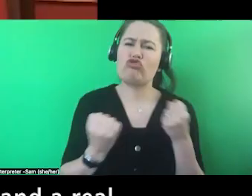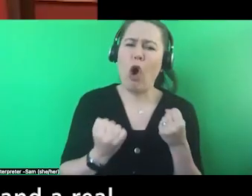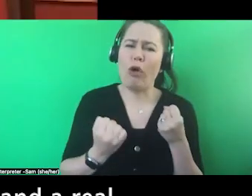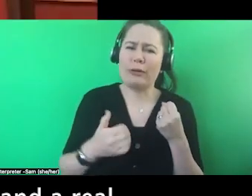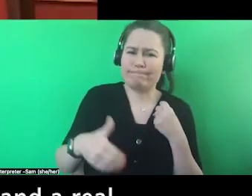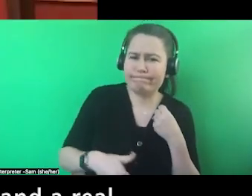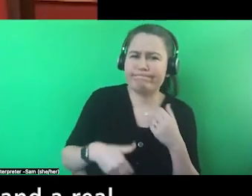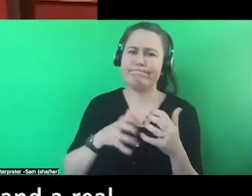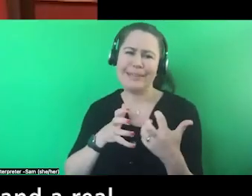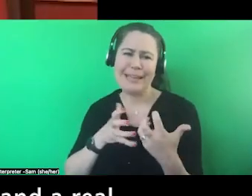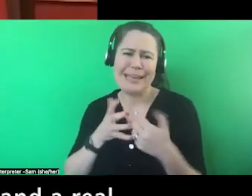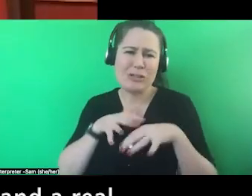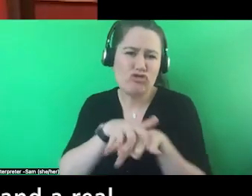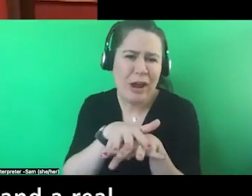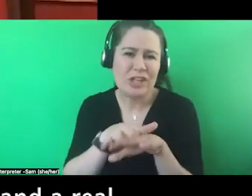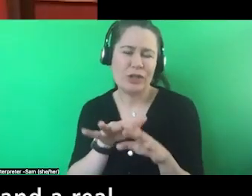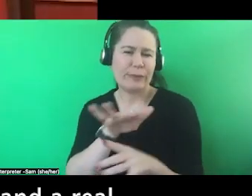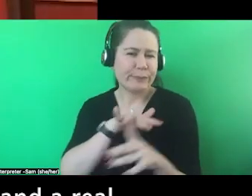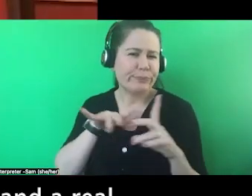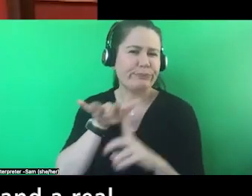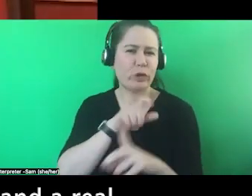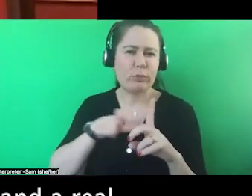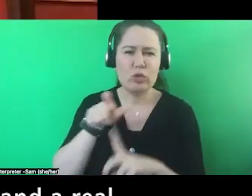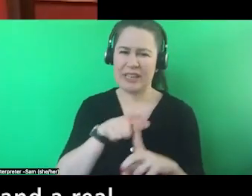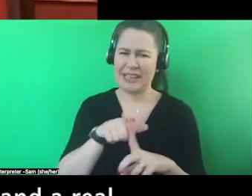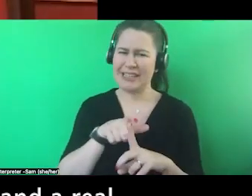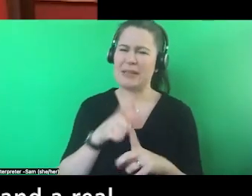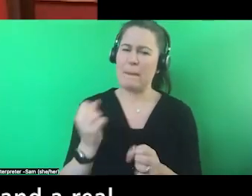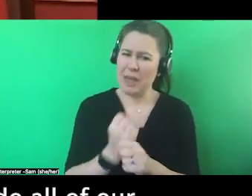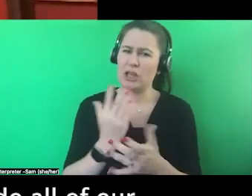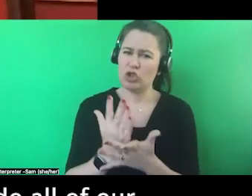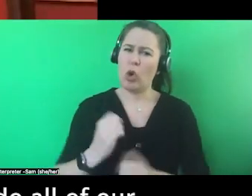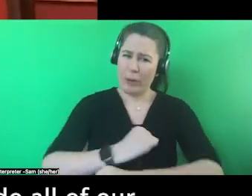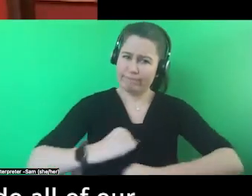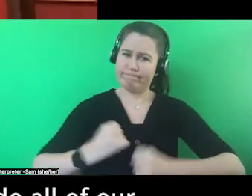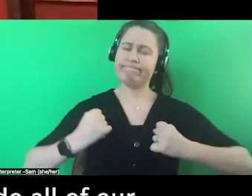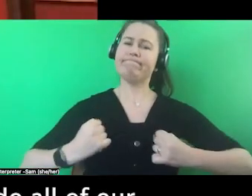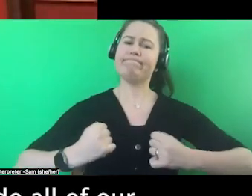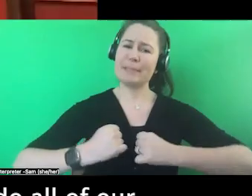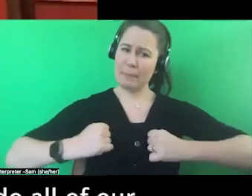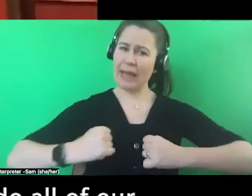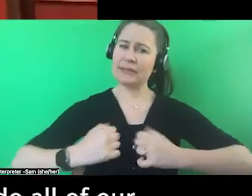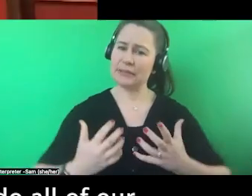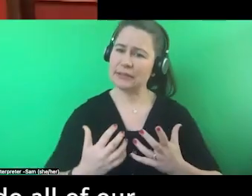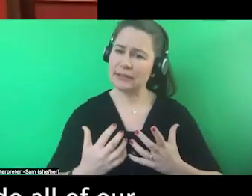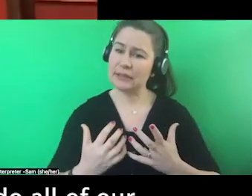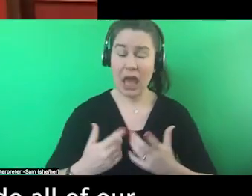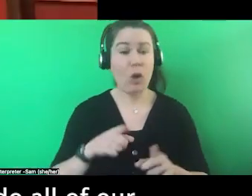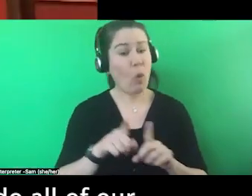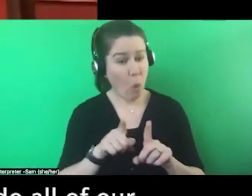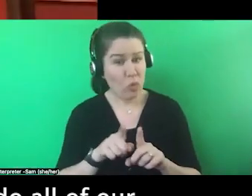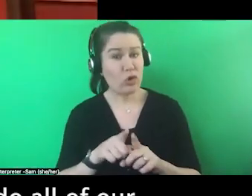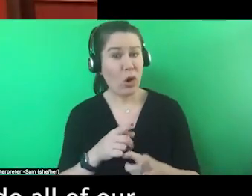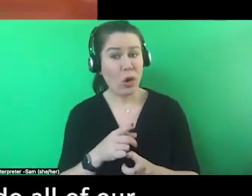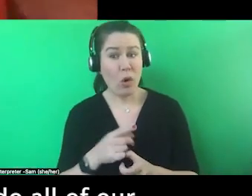of community within their making, within their holding spaces for and a real like willingness and I share it same with you when I three as we do